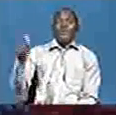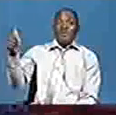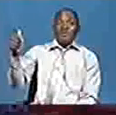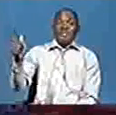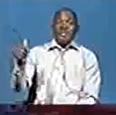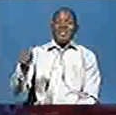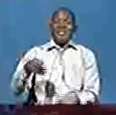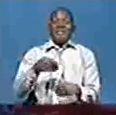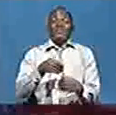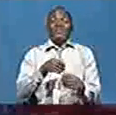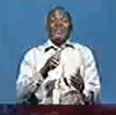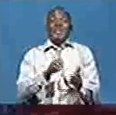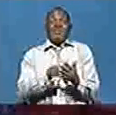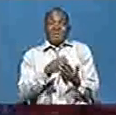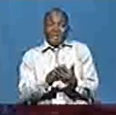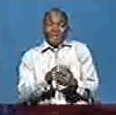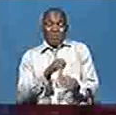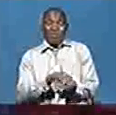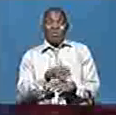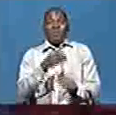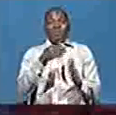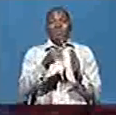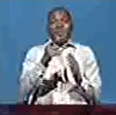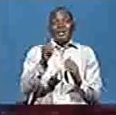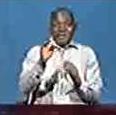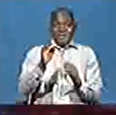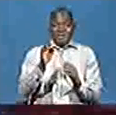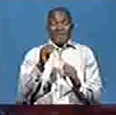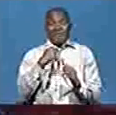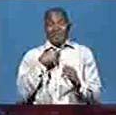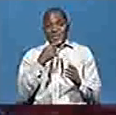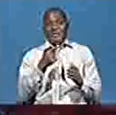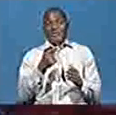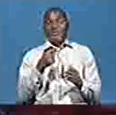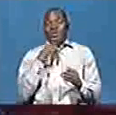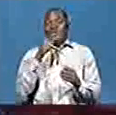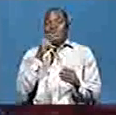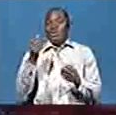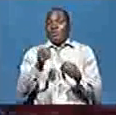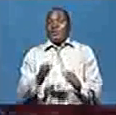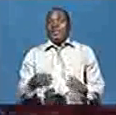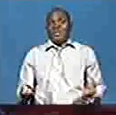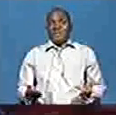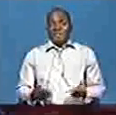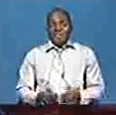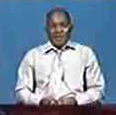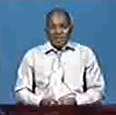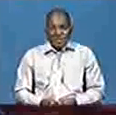on Form 1C, and that is why we are taking you through this. Now you say you're not a registration officer. No.